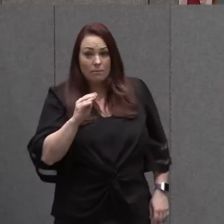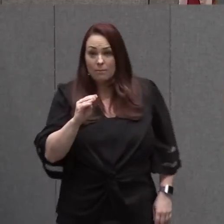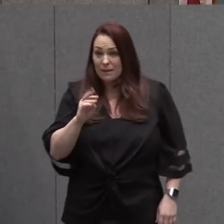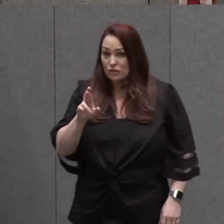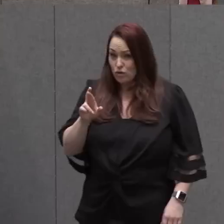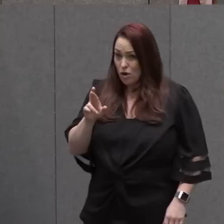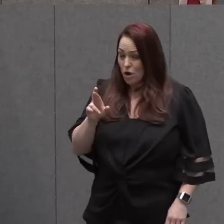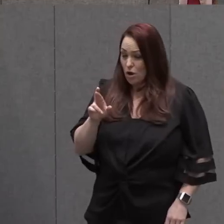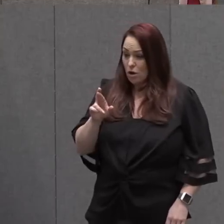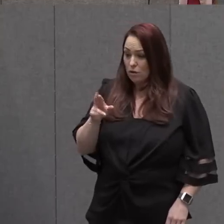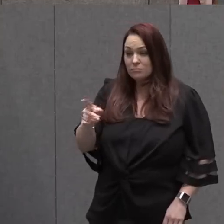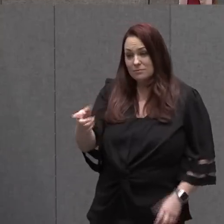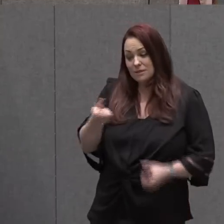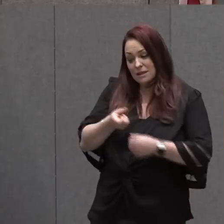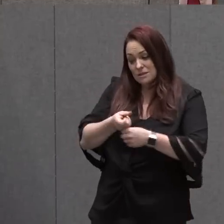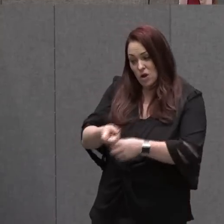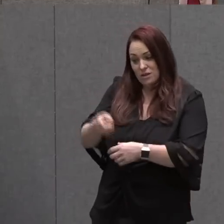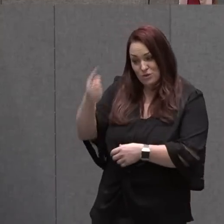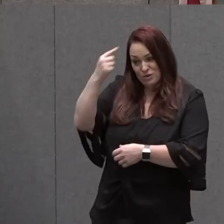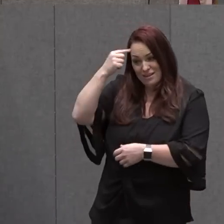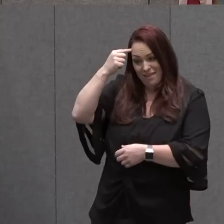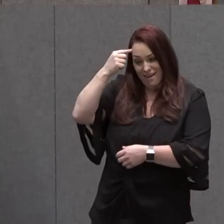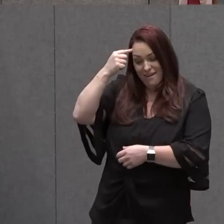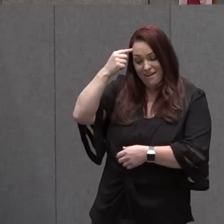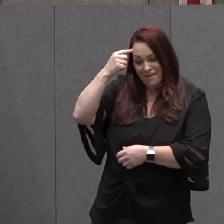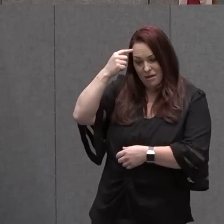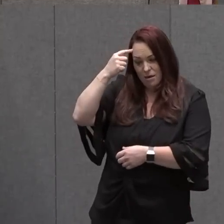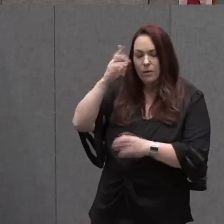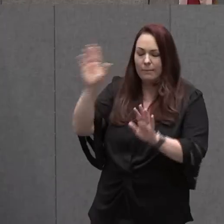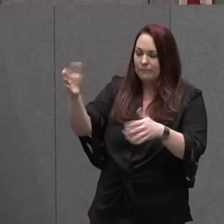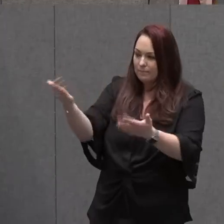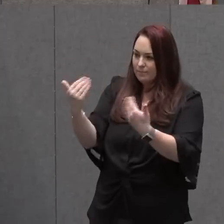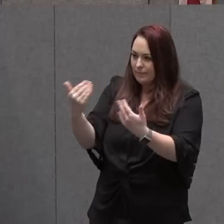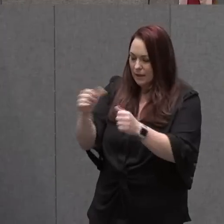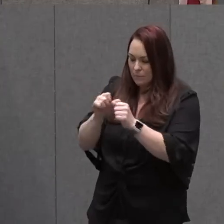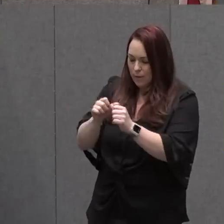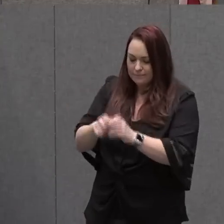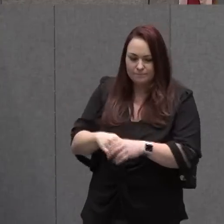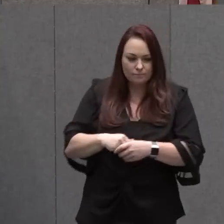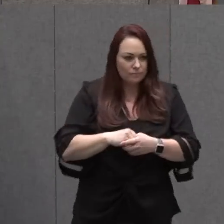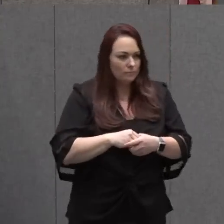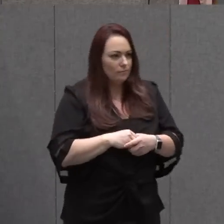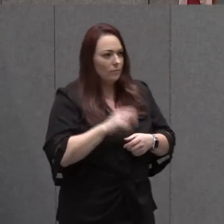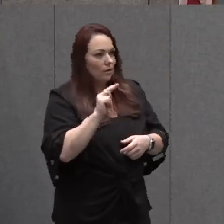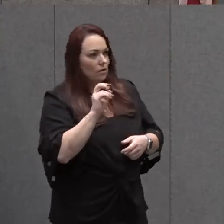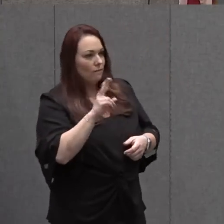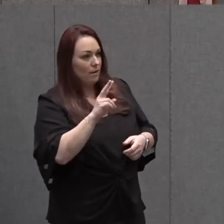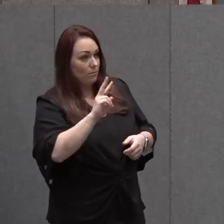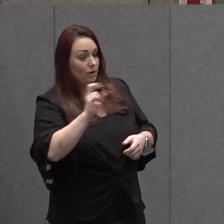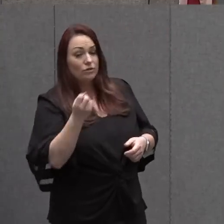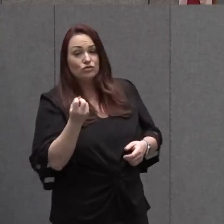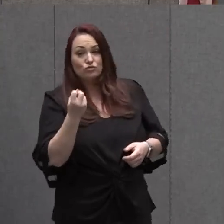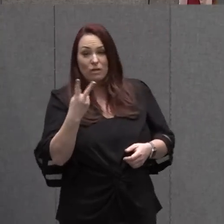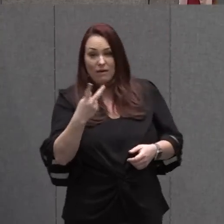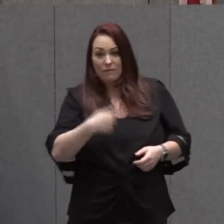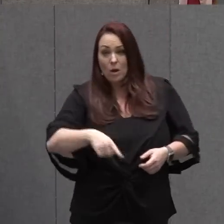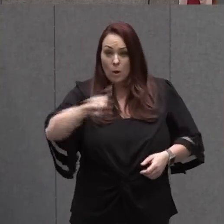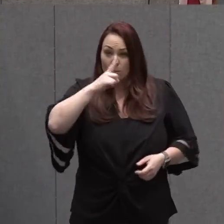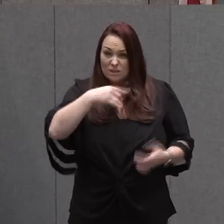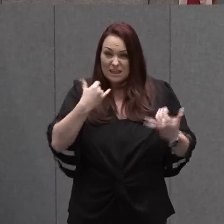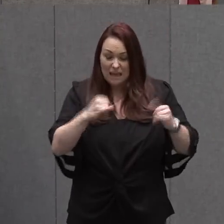he's getting you to think. Yeah. Okay, keep going. November 12th. Pretend I still have a